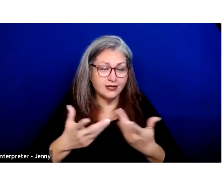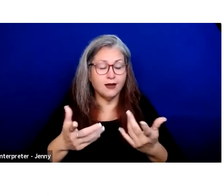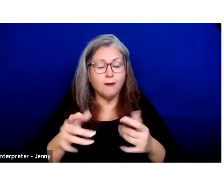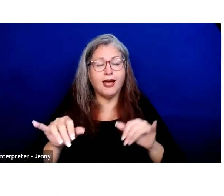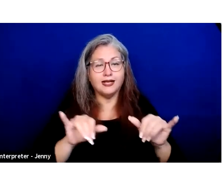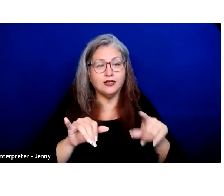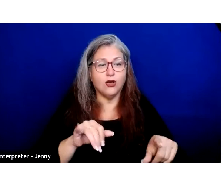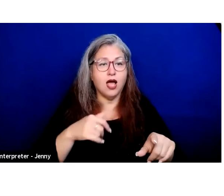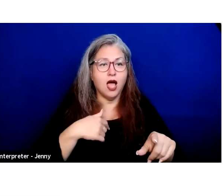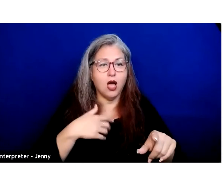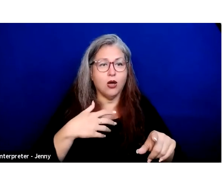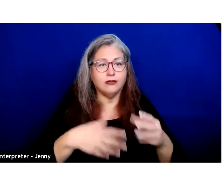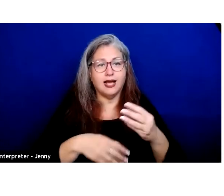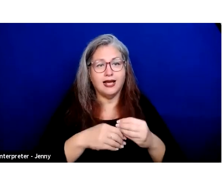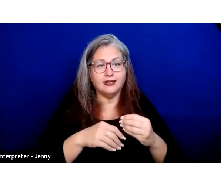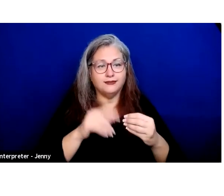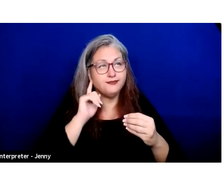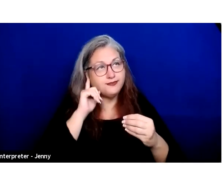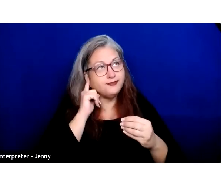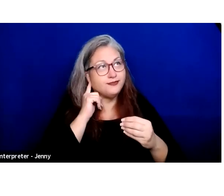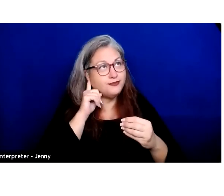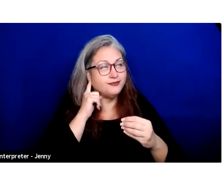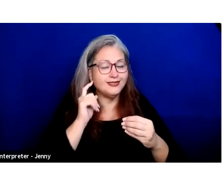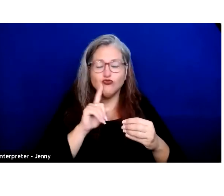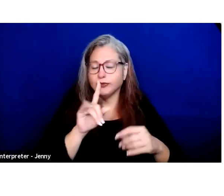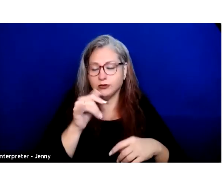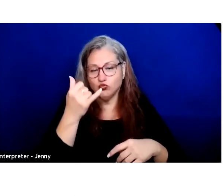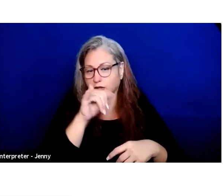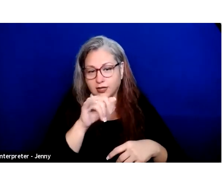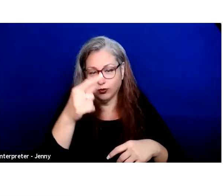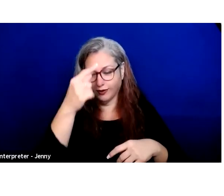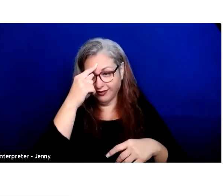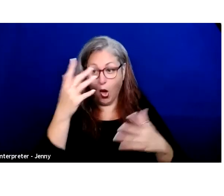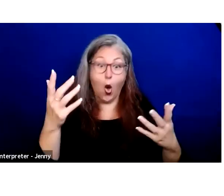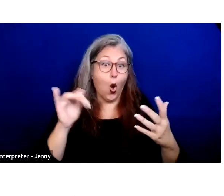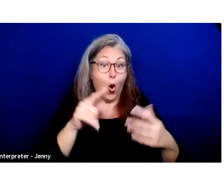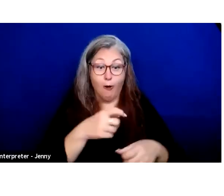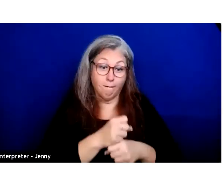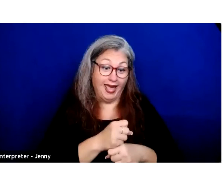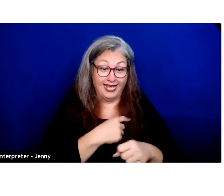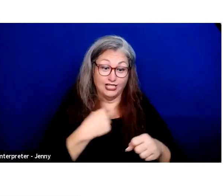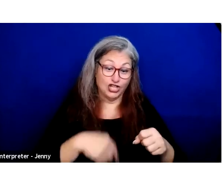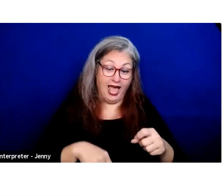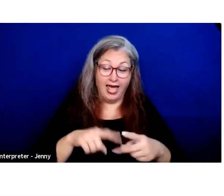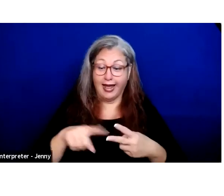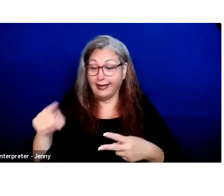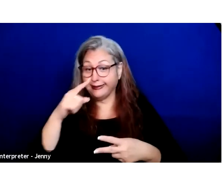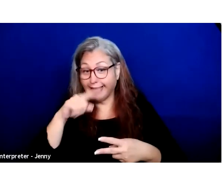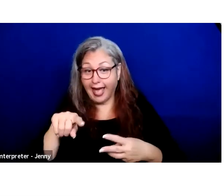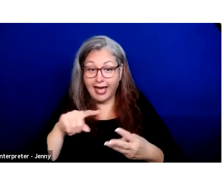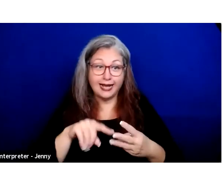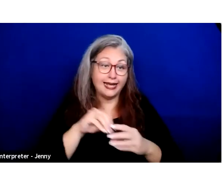in addition to that, I also want to say that, it's so ridiculous to think that because something is made in China, in Thailand, in